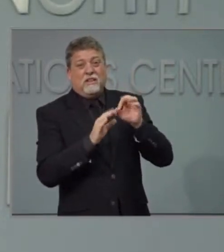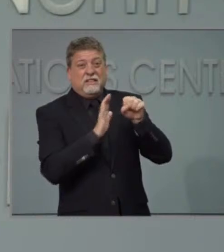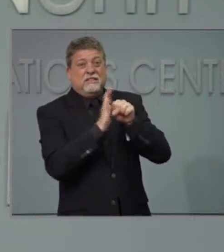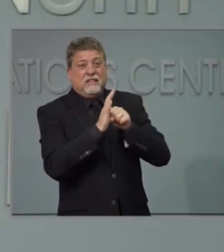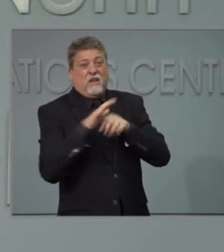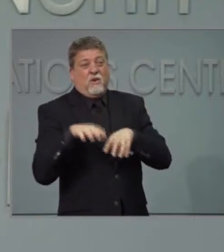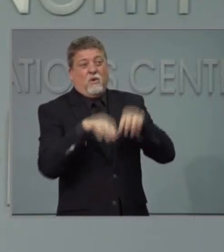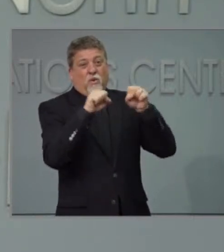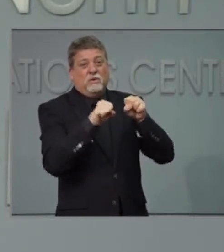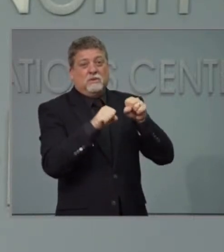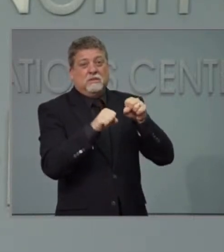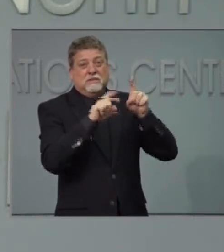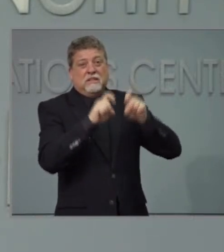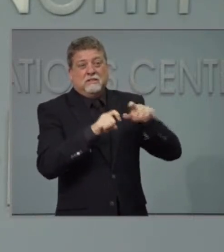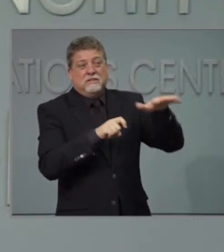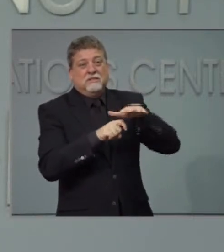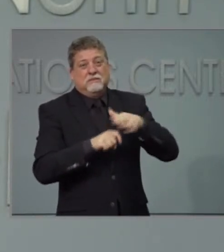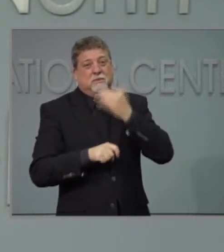Next question, please.